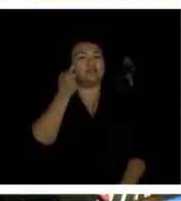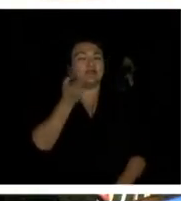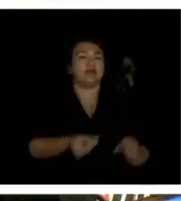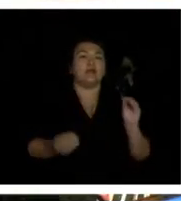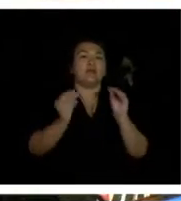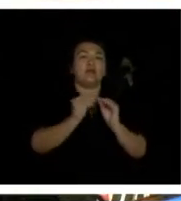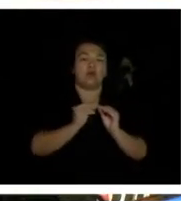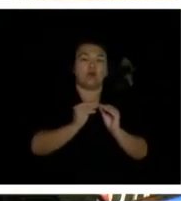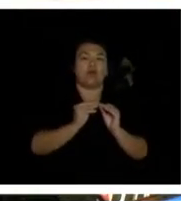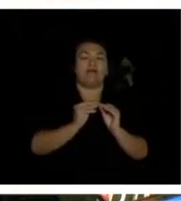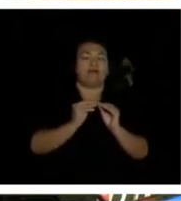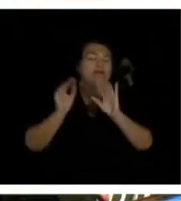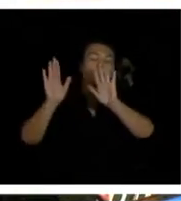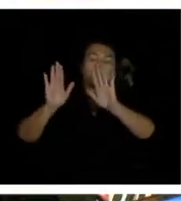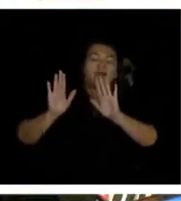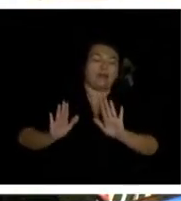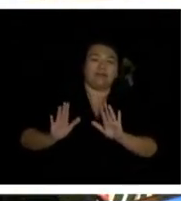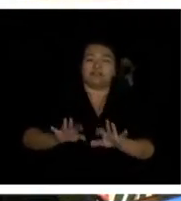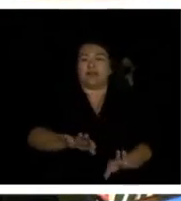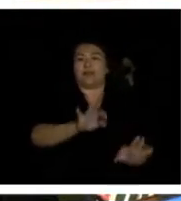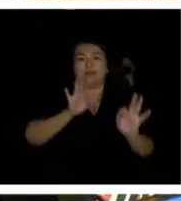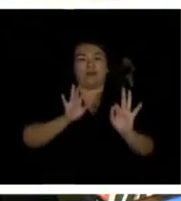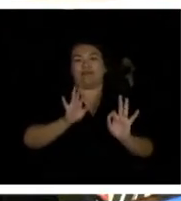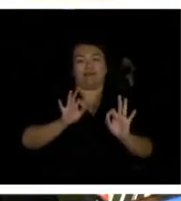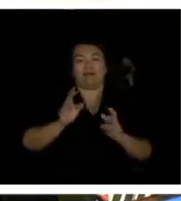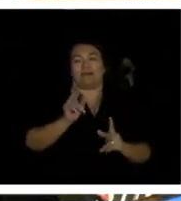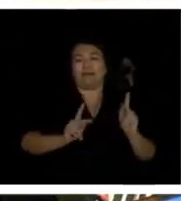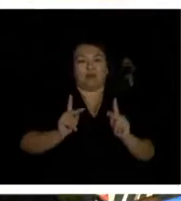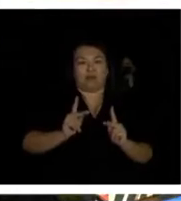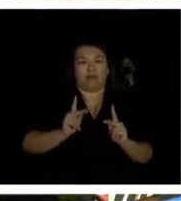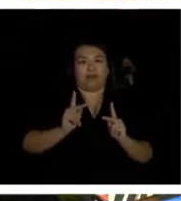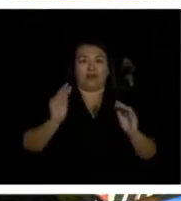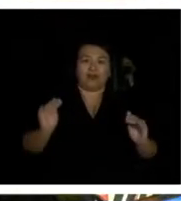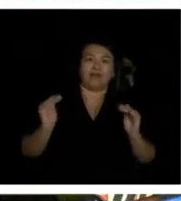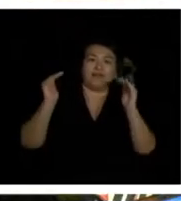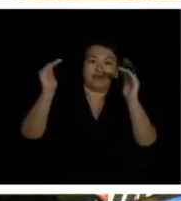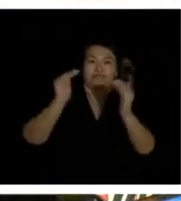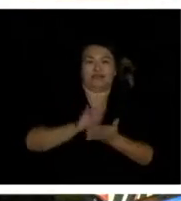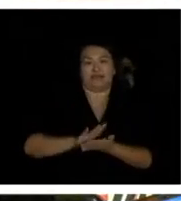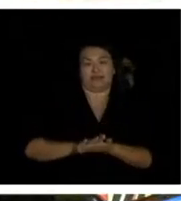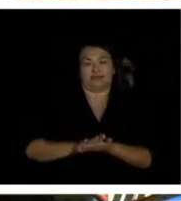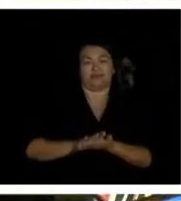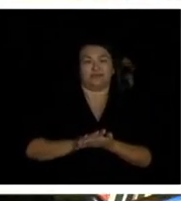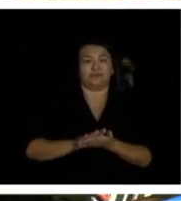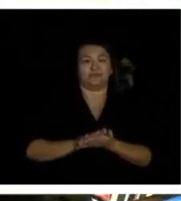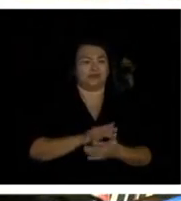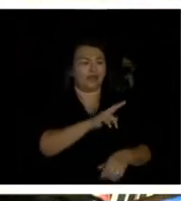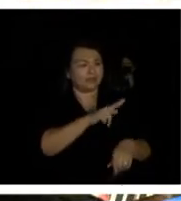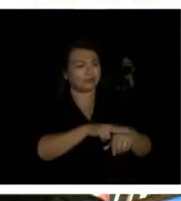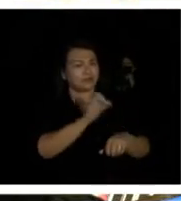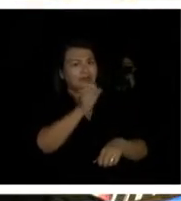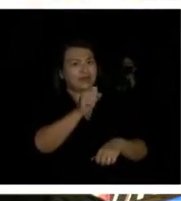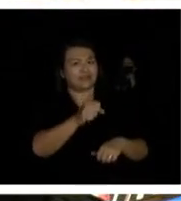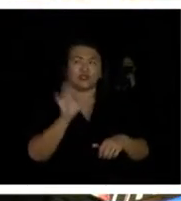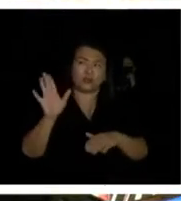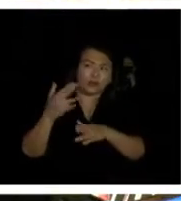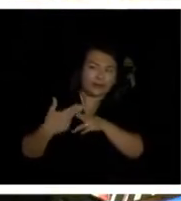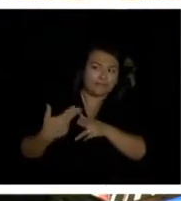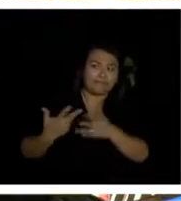these fabulous and perfect people in advanced academics. Right, absolutely. And can you share with us your name